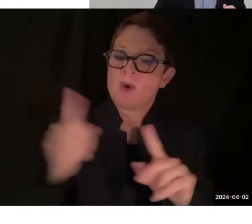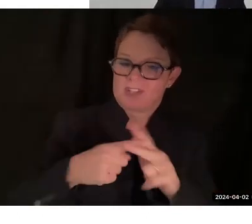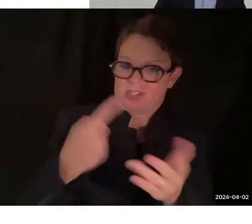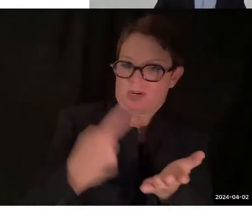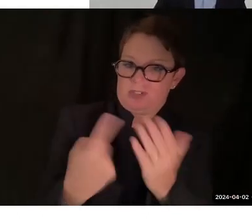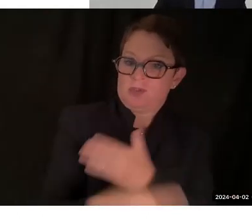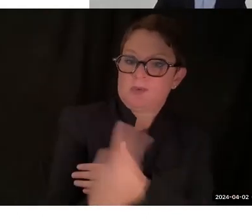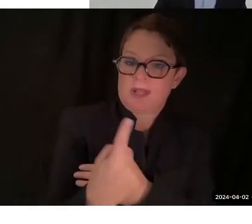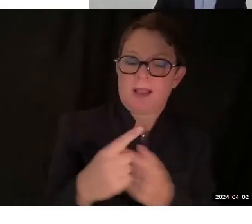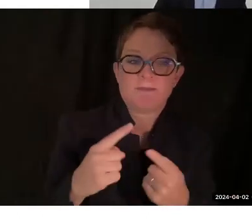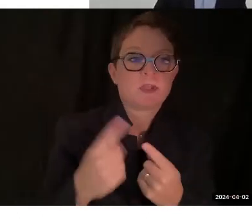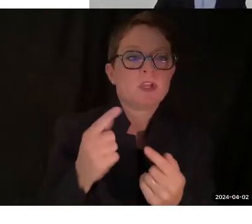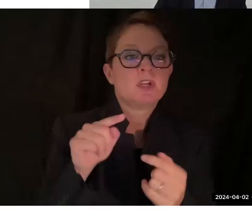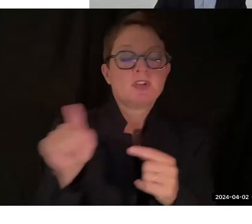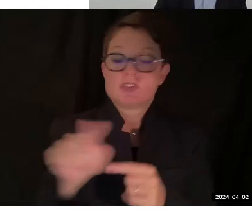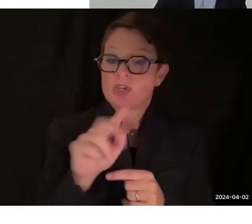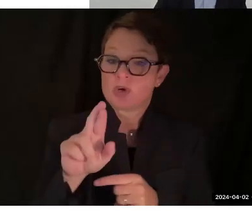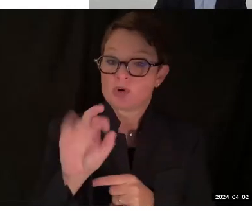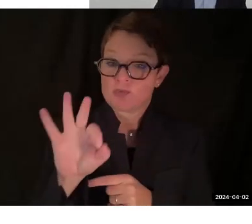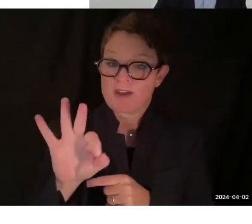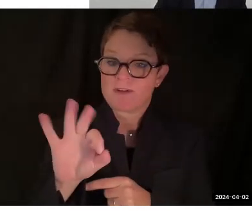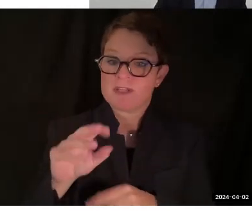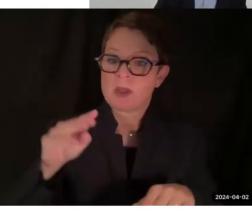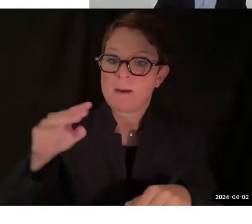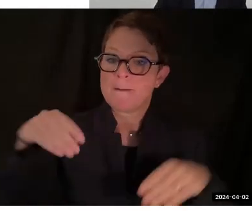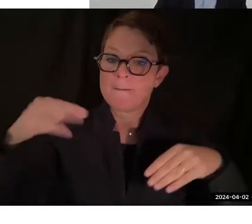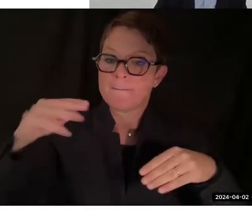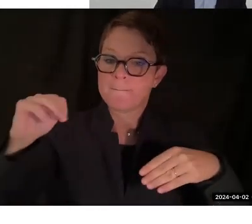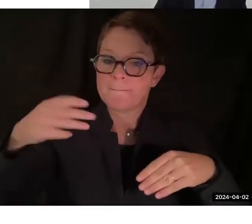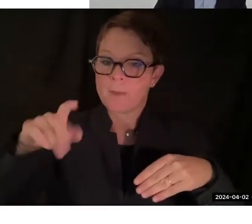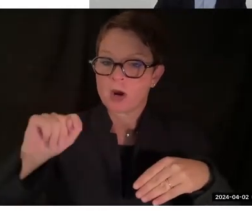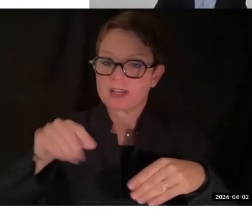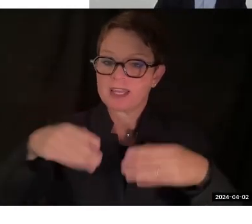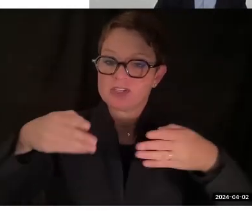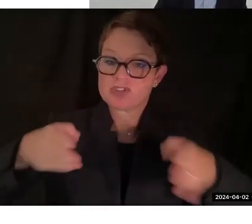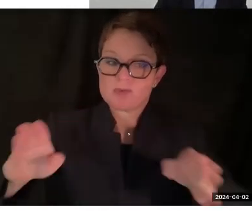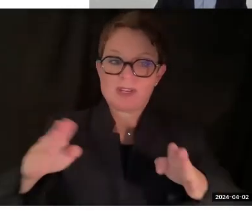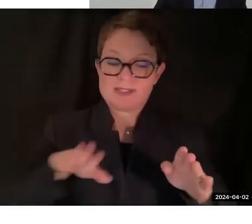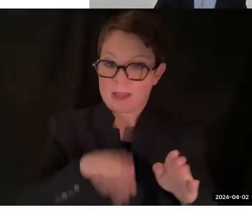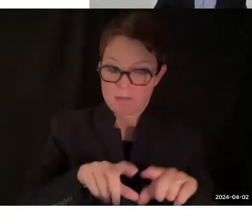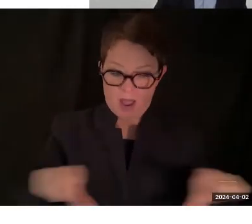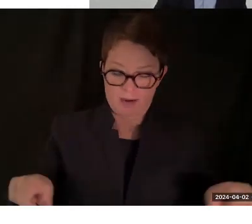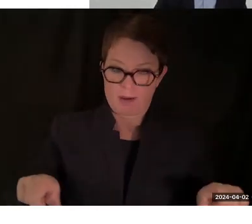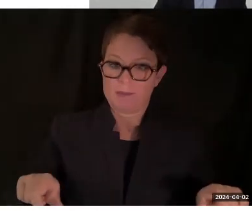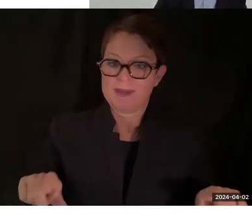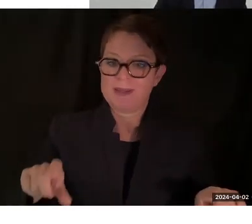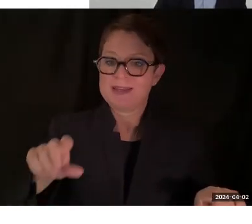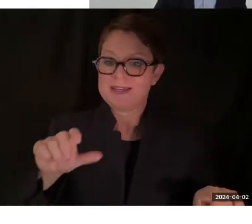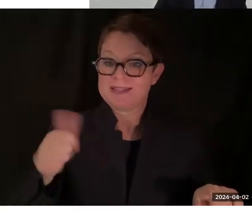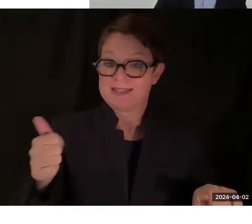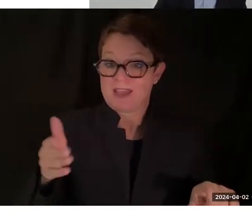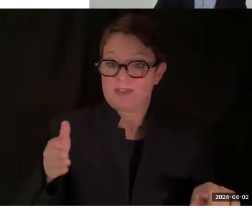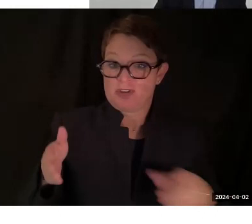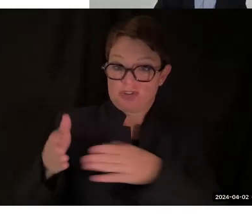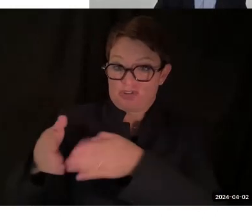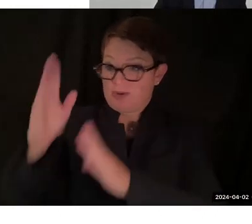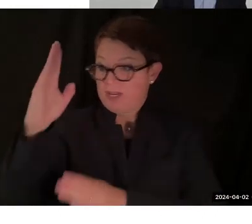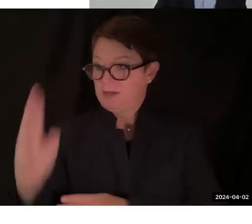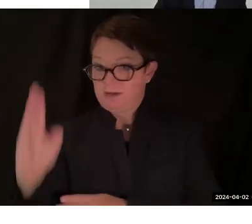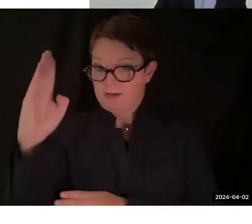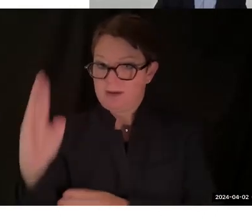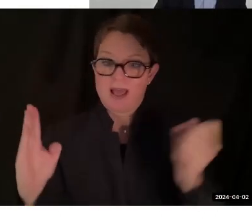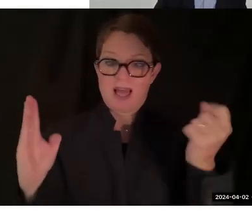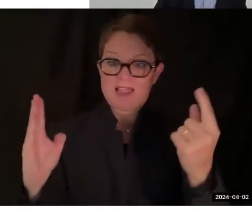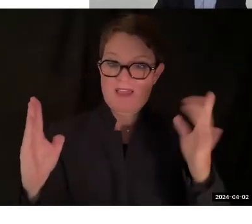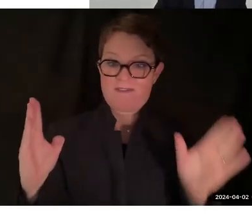if everyone's reference, Market Street is at the bottom of the page, 10th Street is on the right, 11th Street